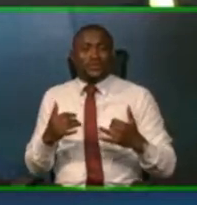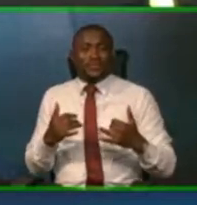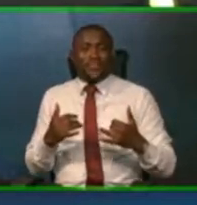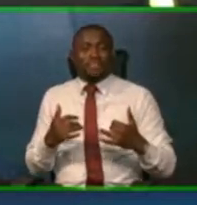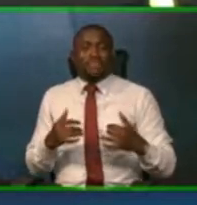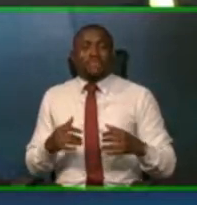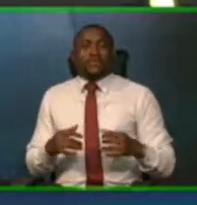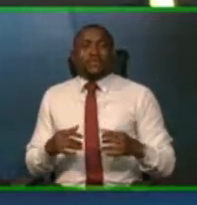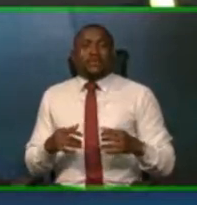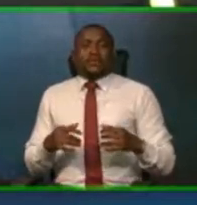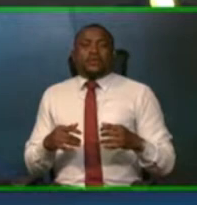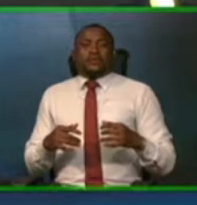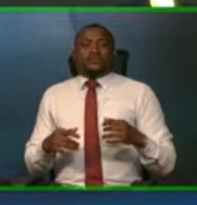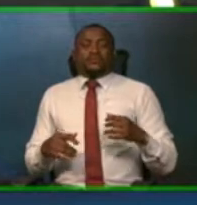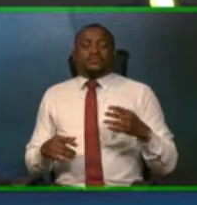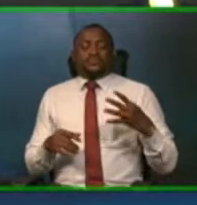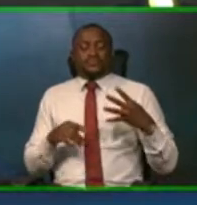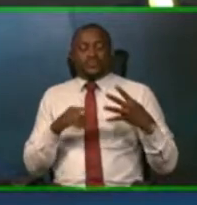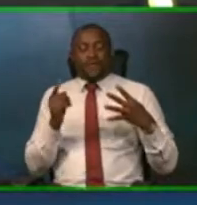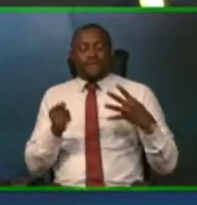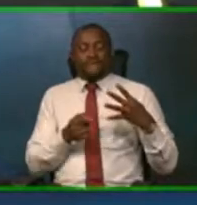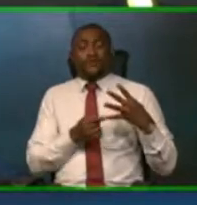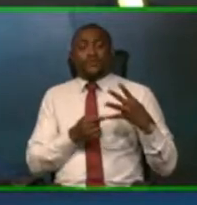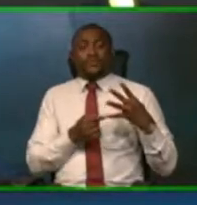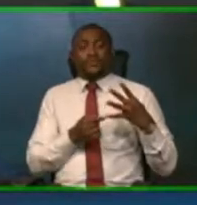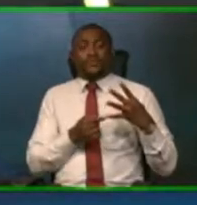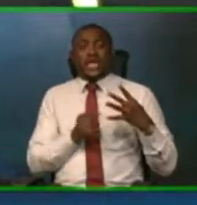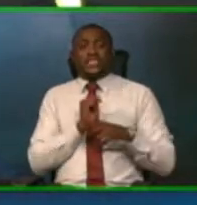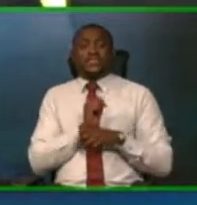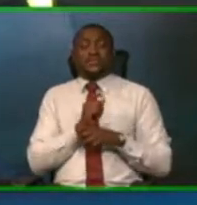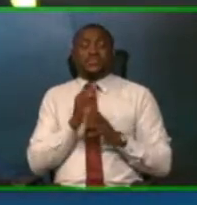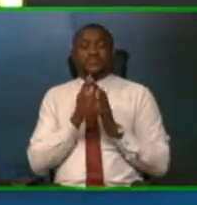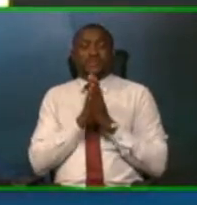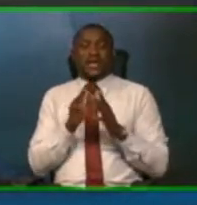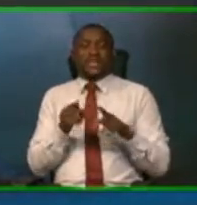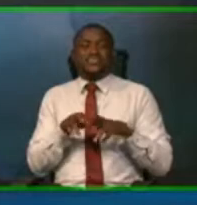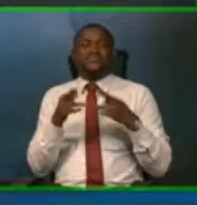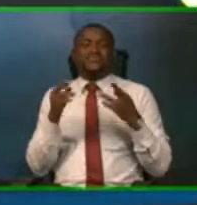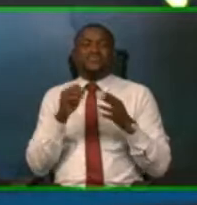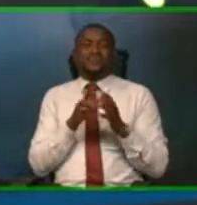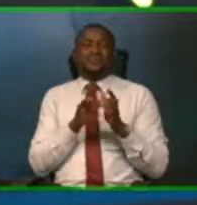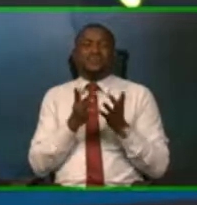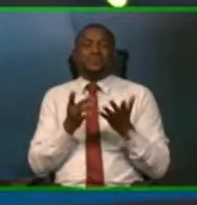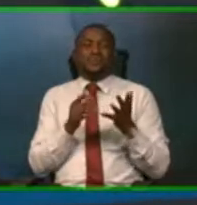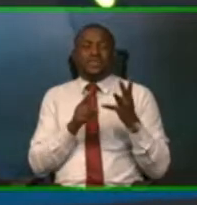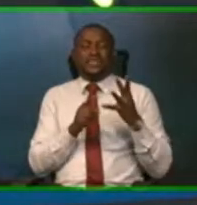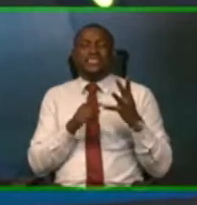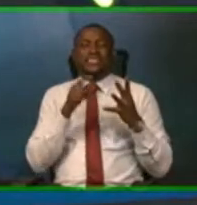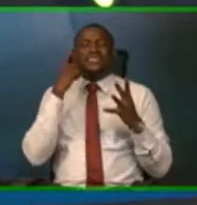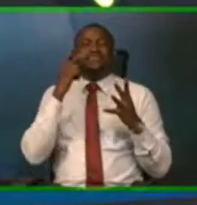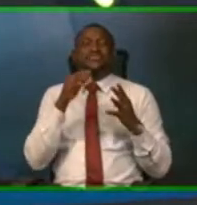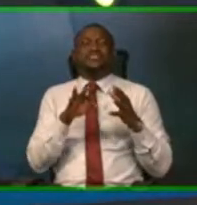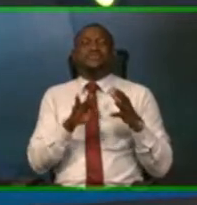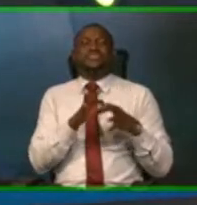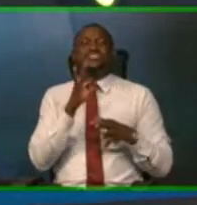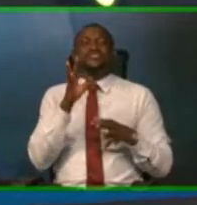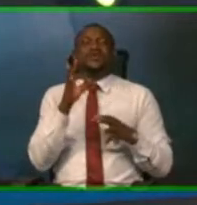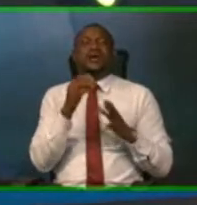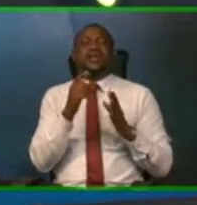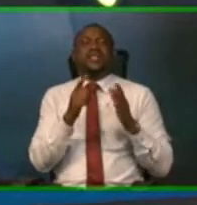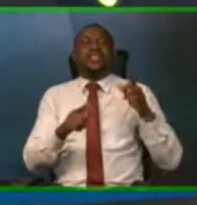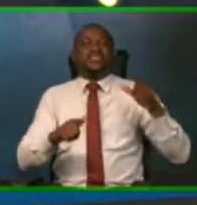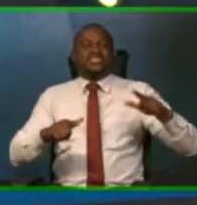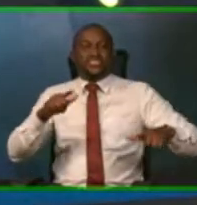The fourth assignment of prayer, as revealed from Scripture, is for spiritual legislation, the ability